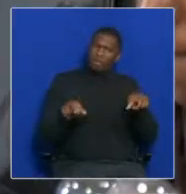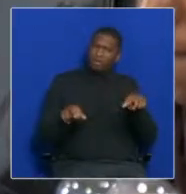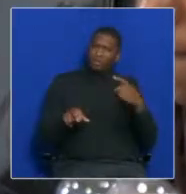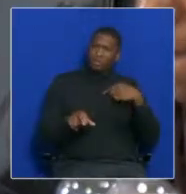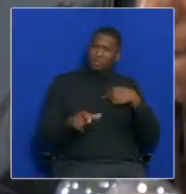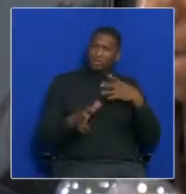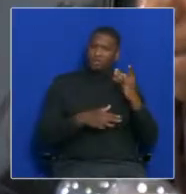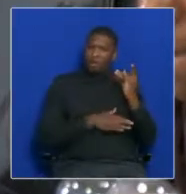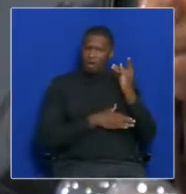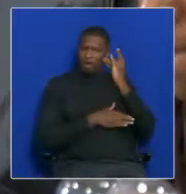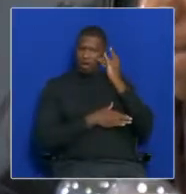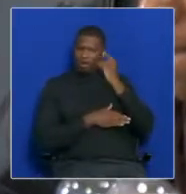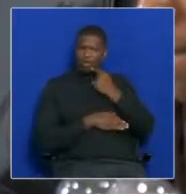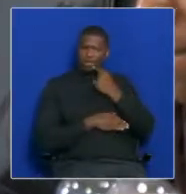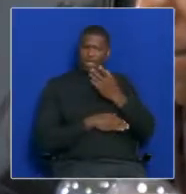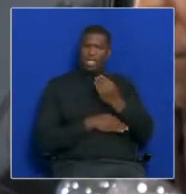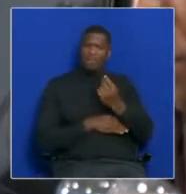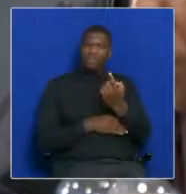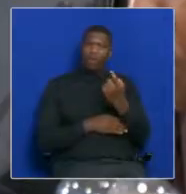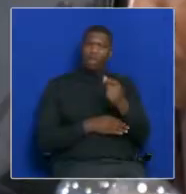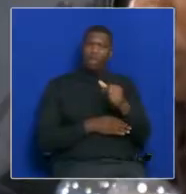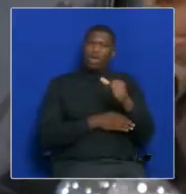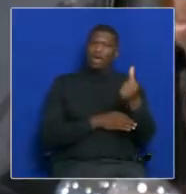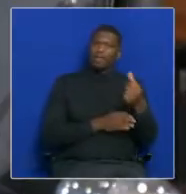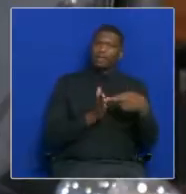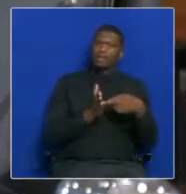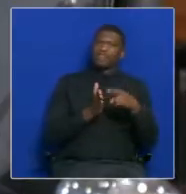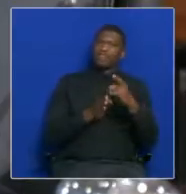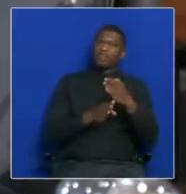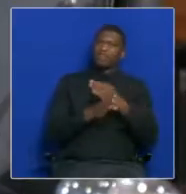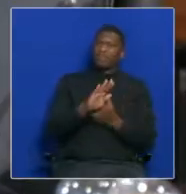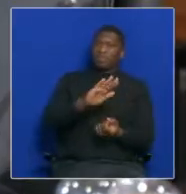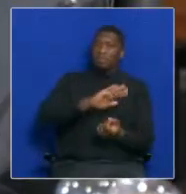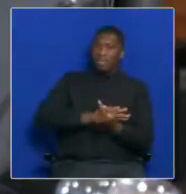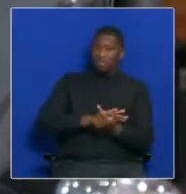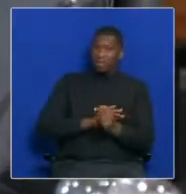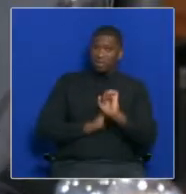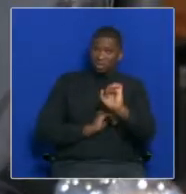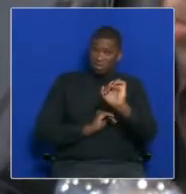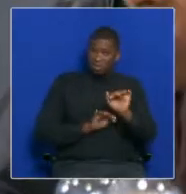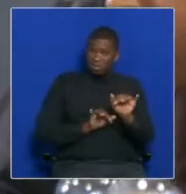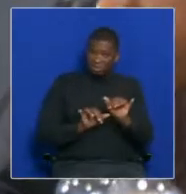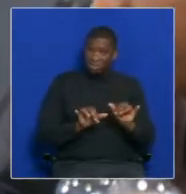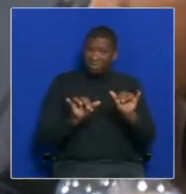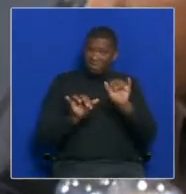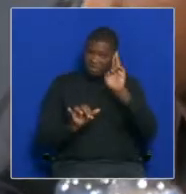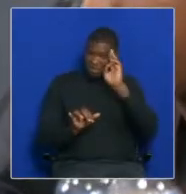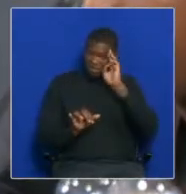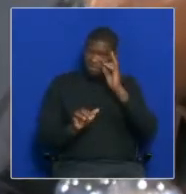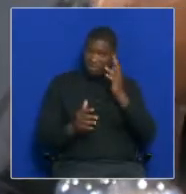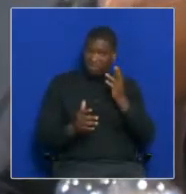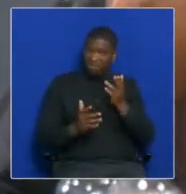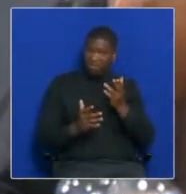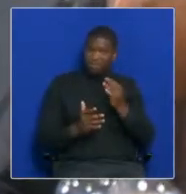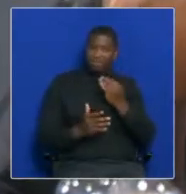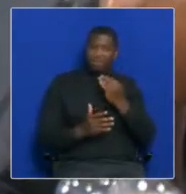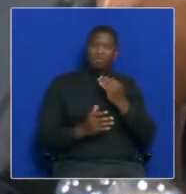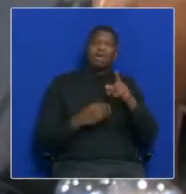one other referral prior to this. Is that your recollection? And that would have been the speaker matter.